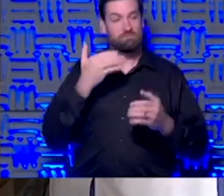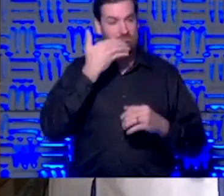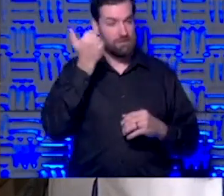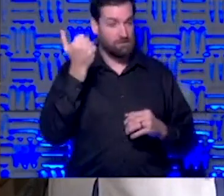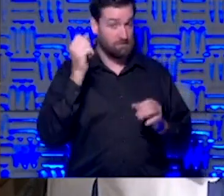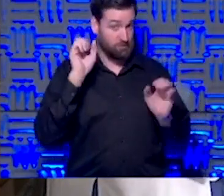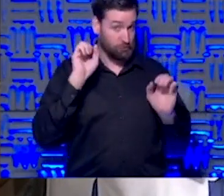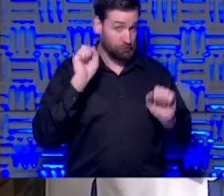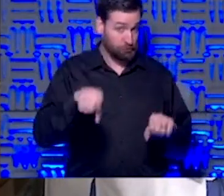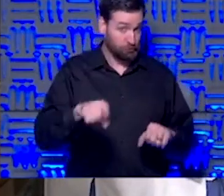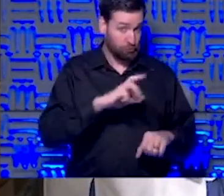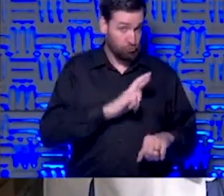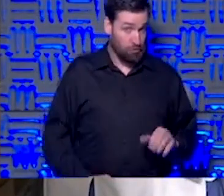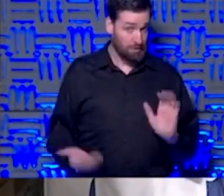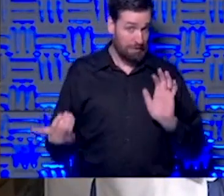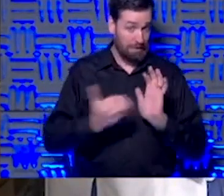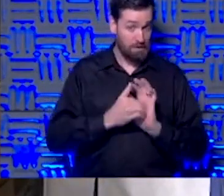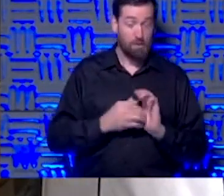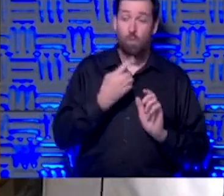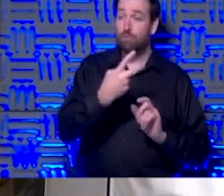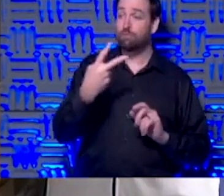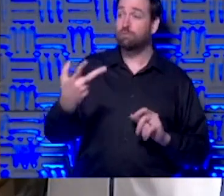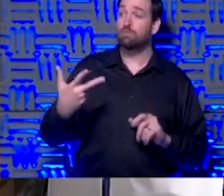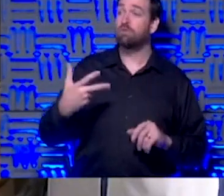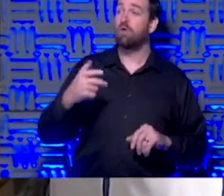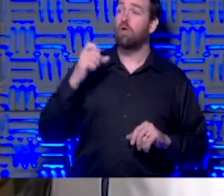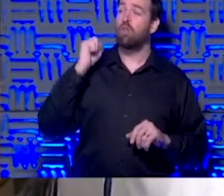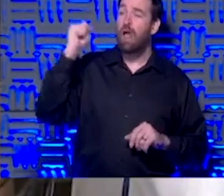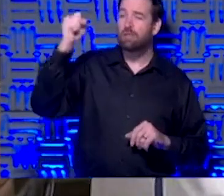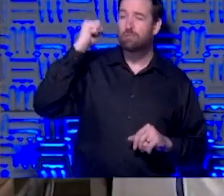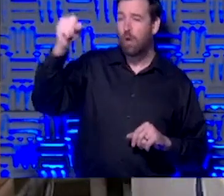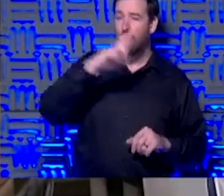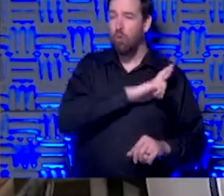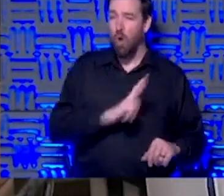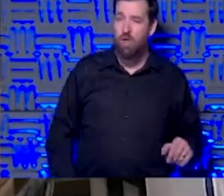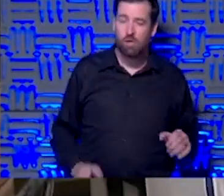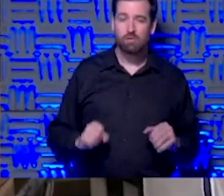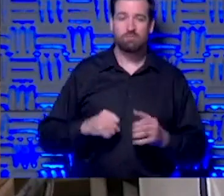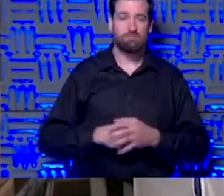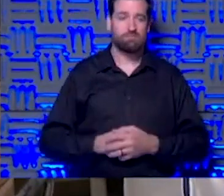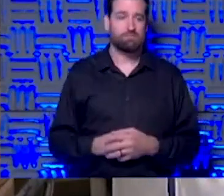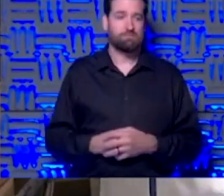do that Royals cheer again? Let's do it. 1, 2, 3. Let's go Royals!